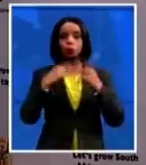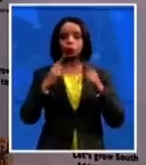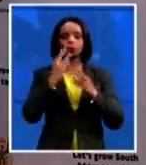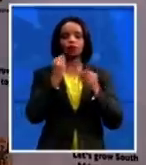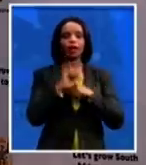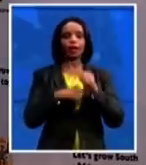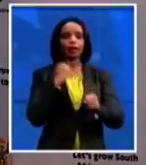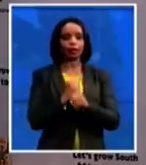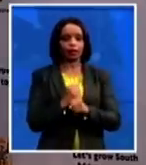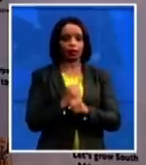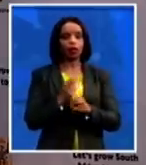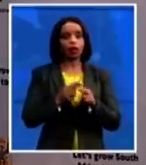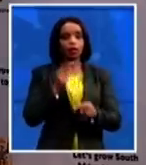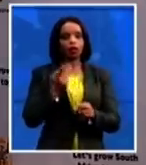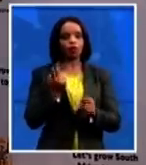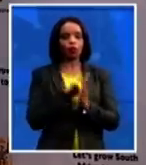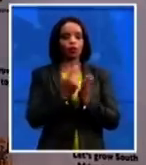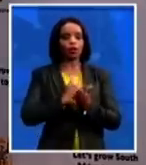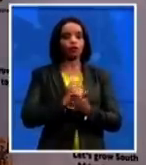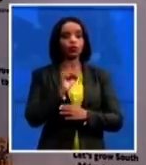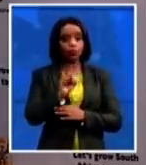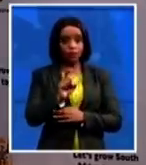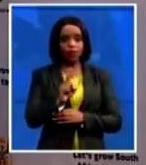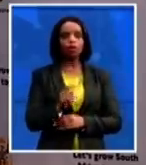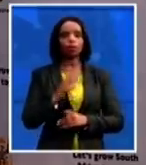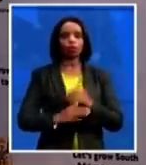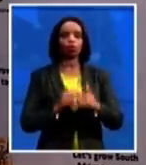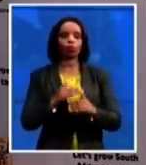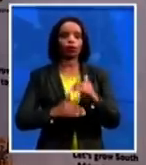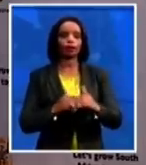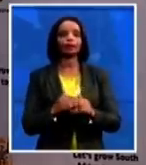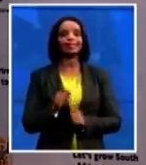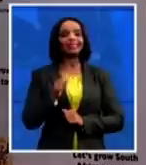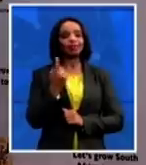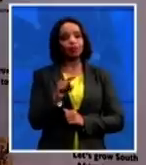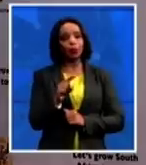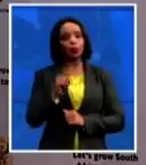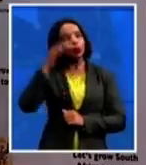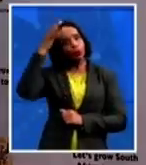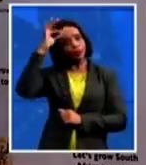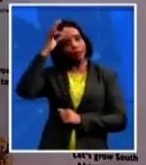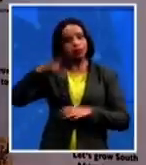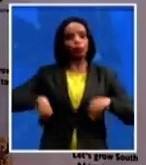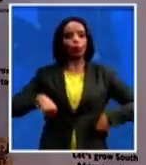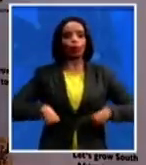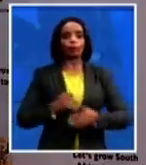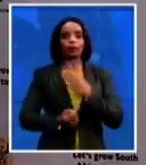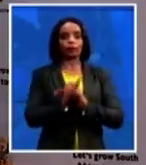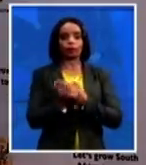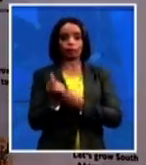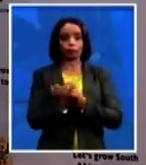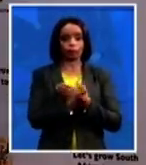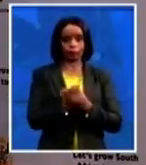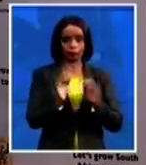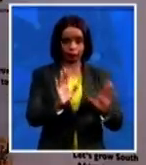progress in as far as the state dealing with corruption. Cabinet reiterates that the success